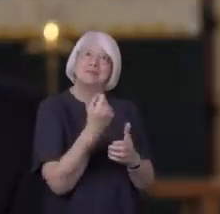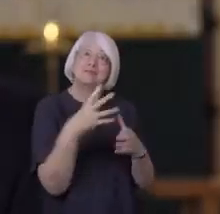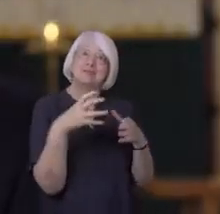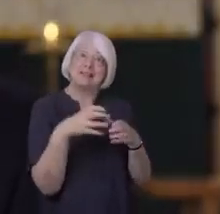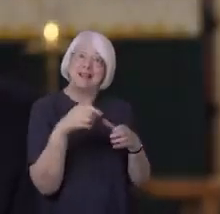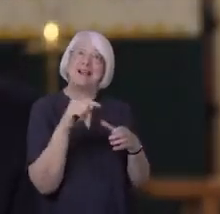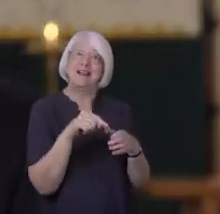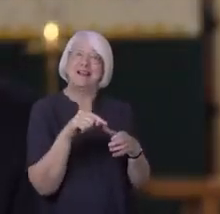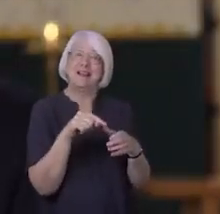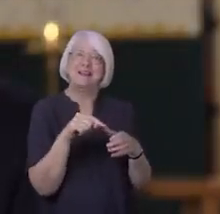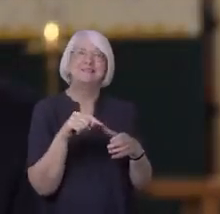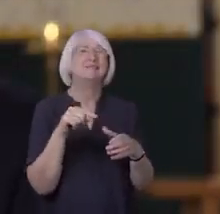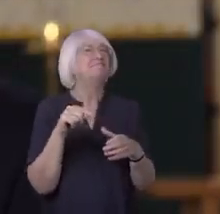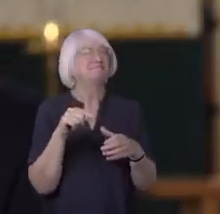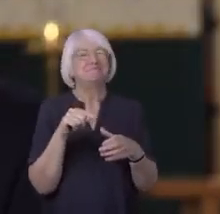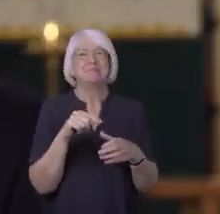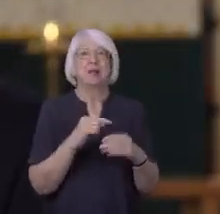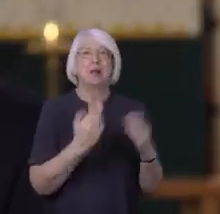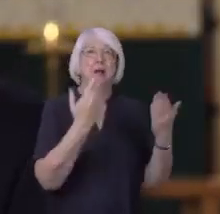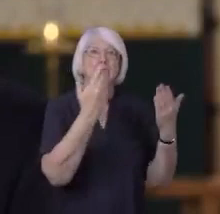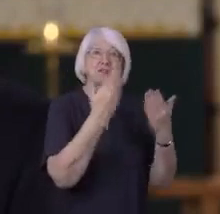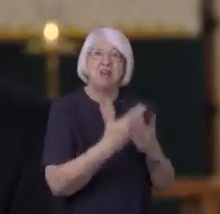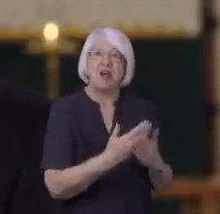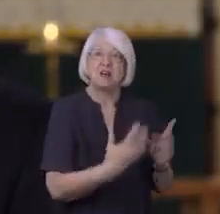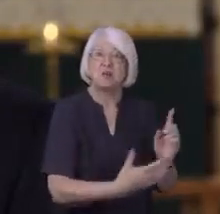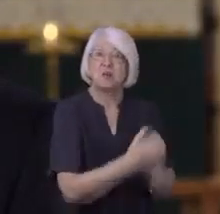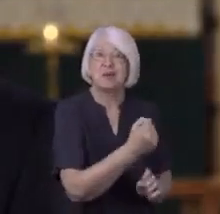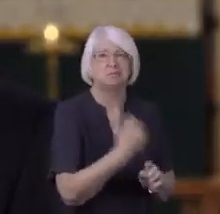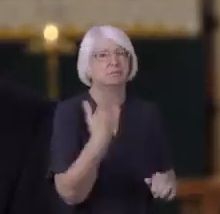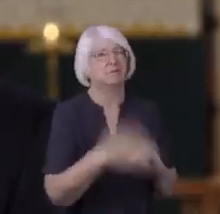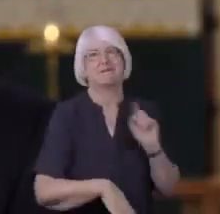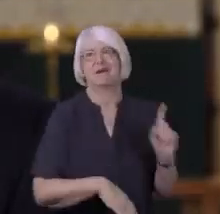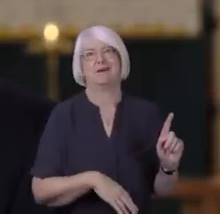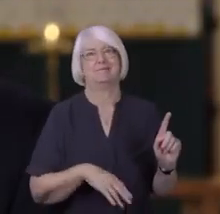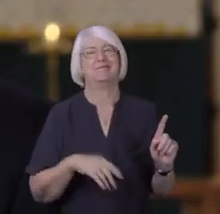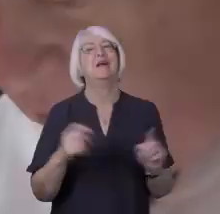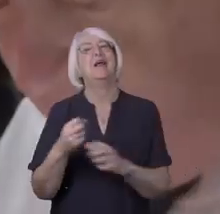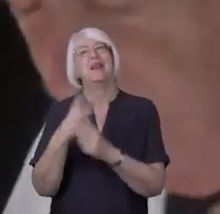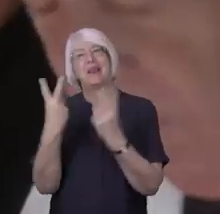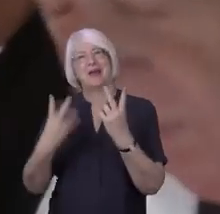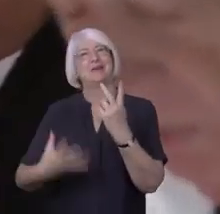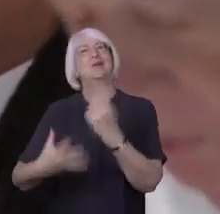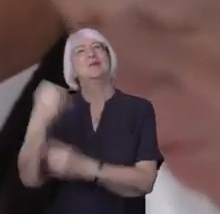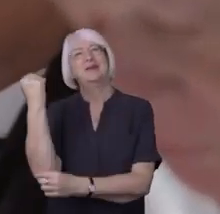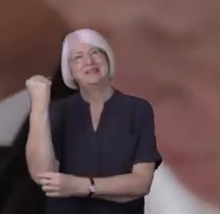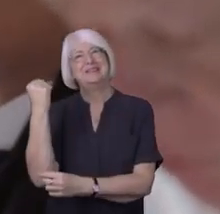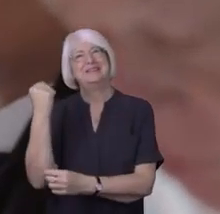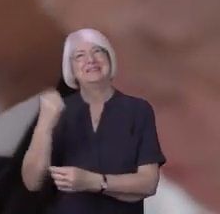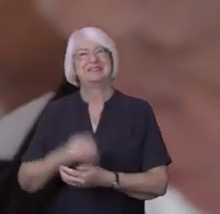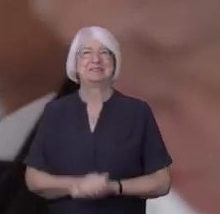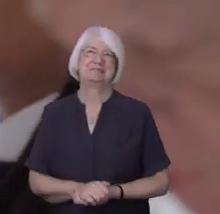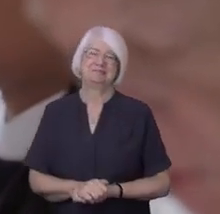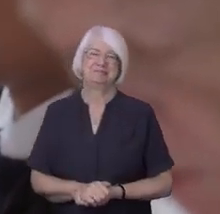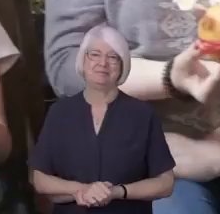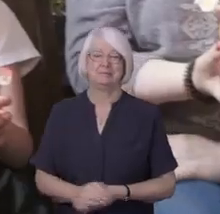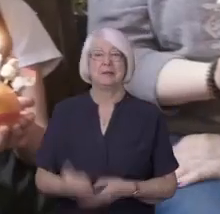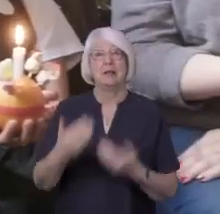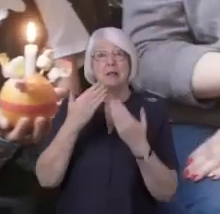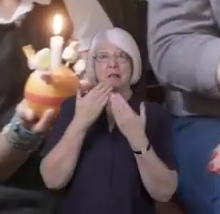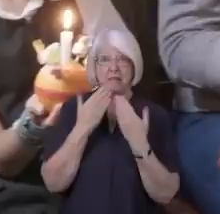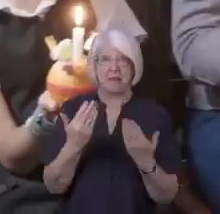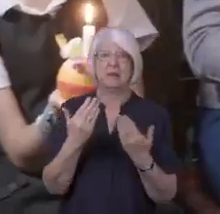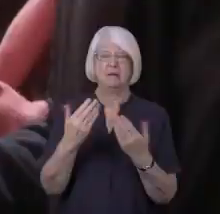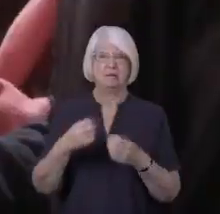always overcomes darkness, and hope always overcomes fear. Thank you for sharing the light of